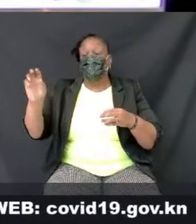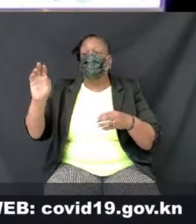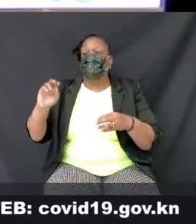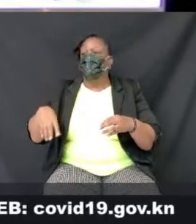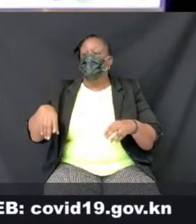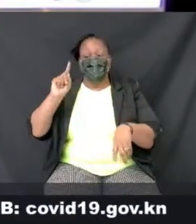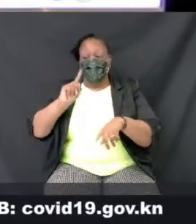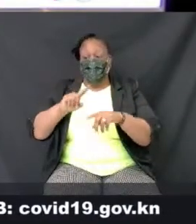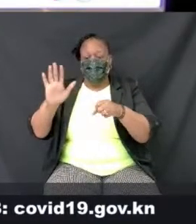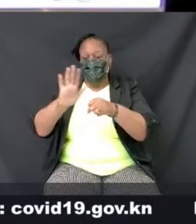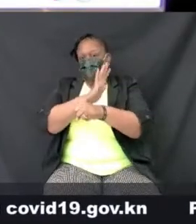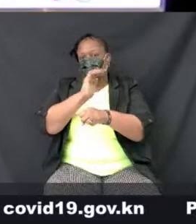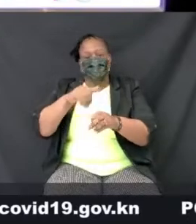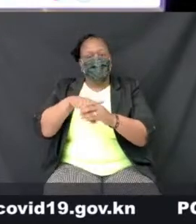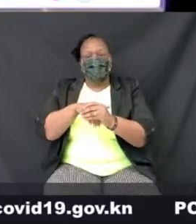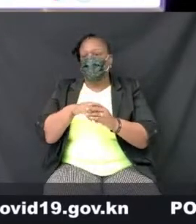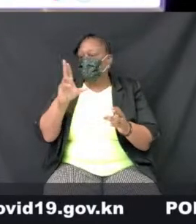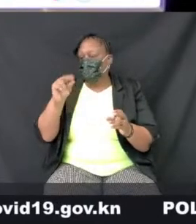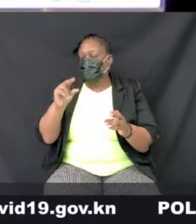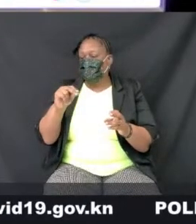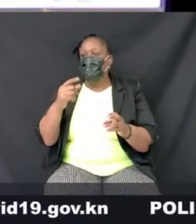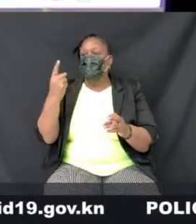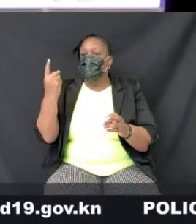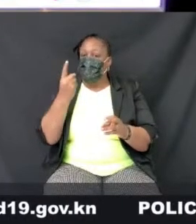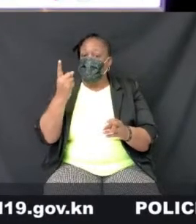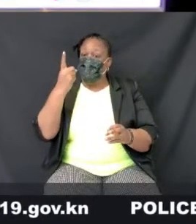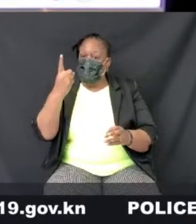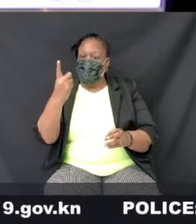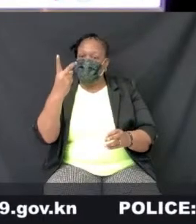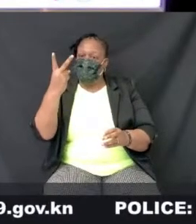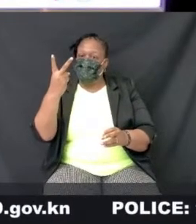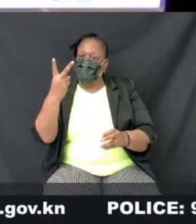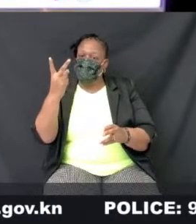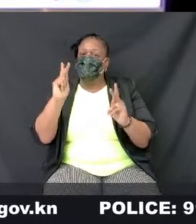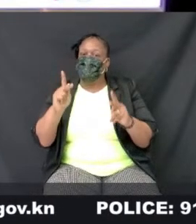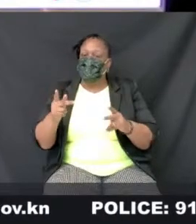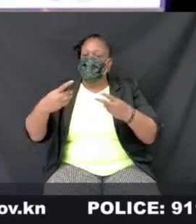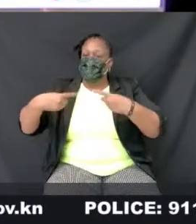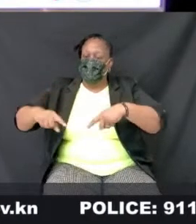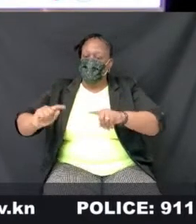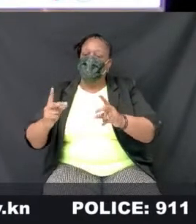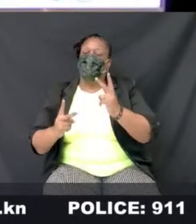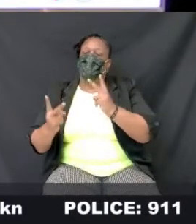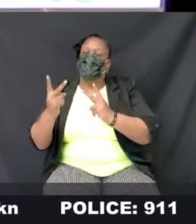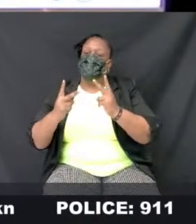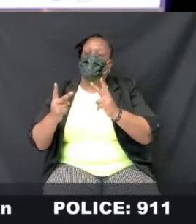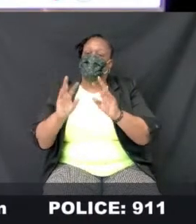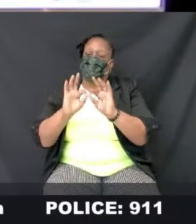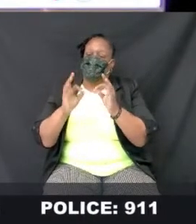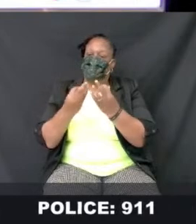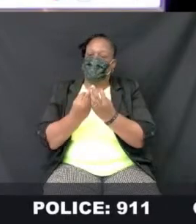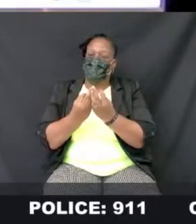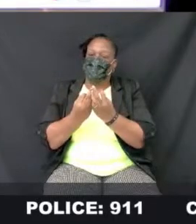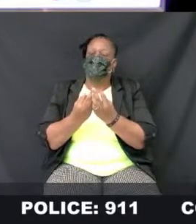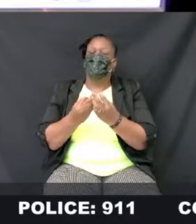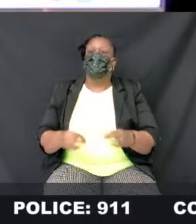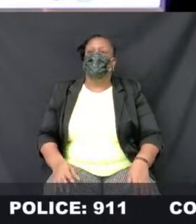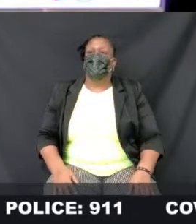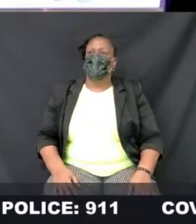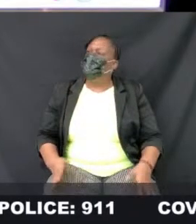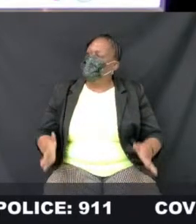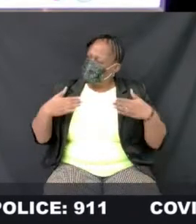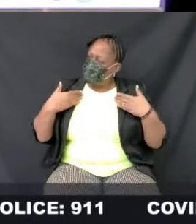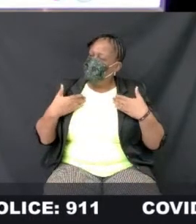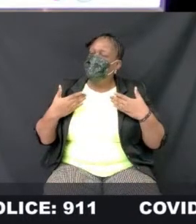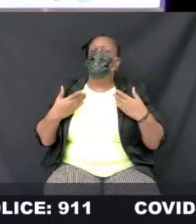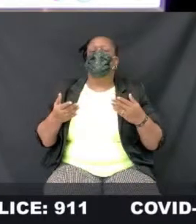of persons who can go by the bedside. And so one should be happy that we are giving